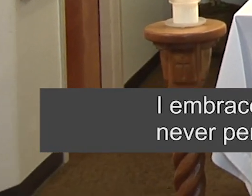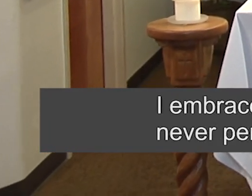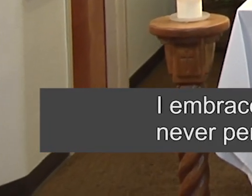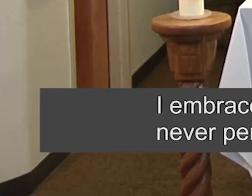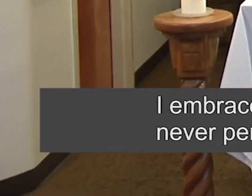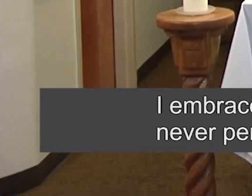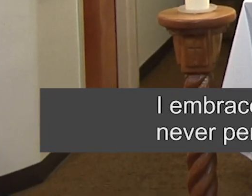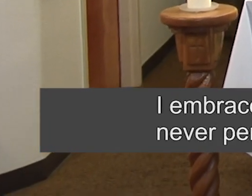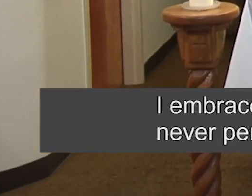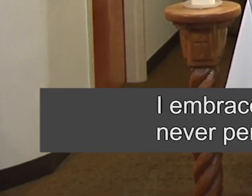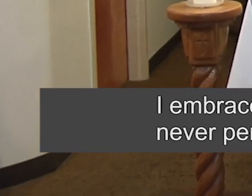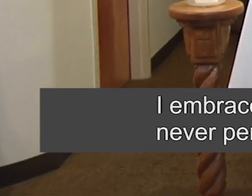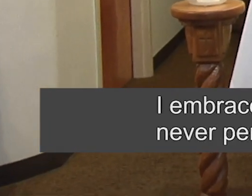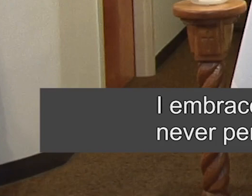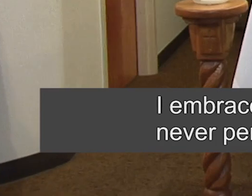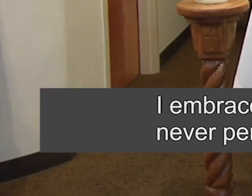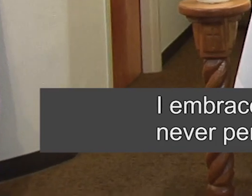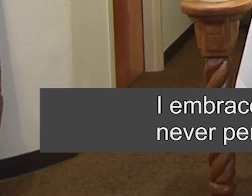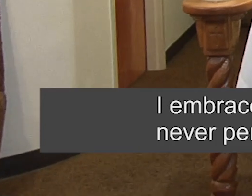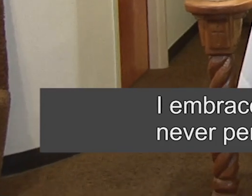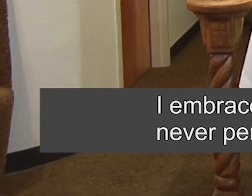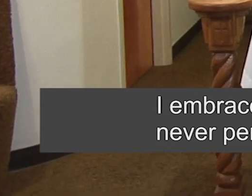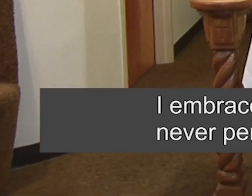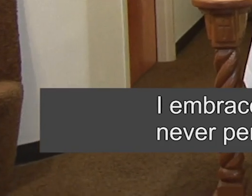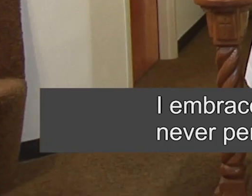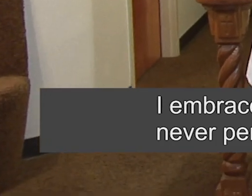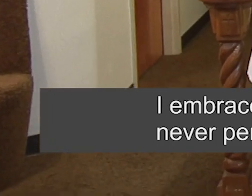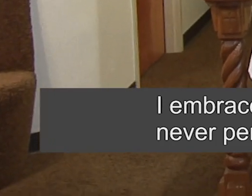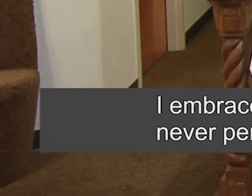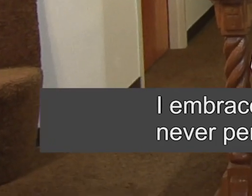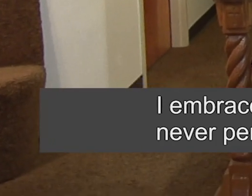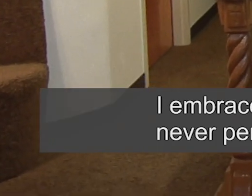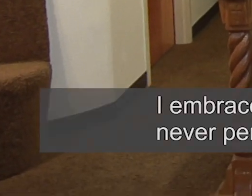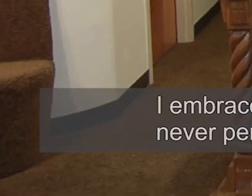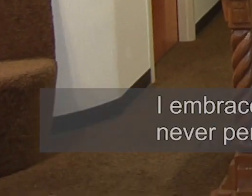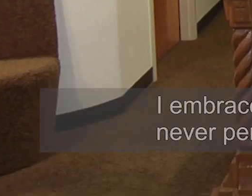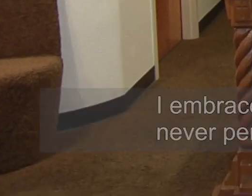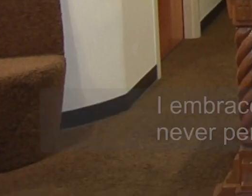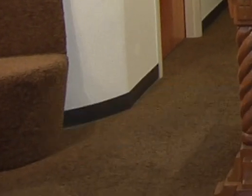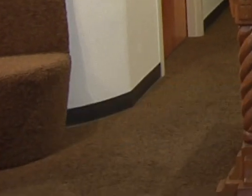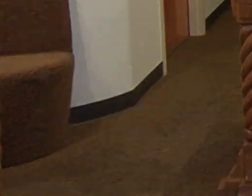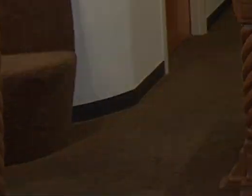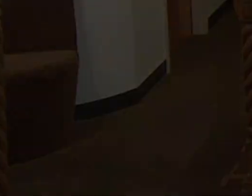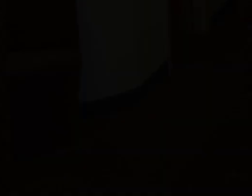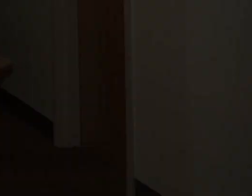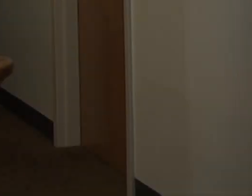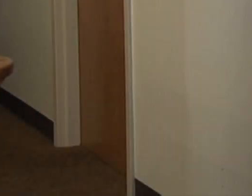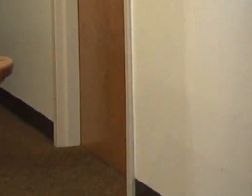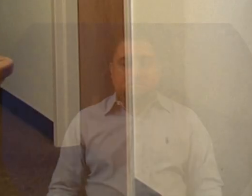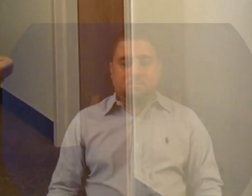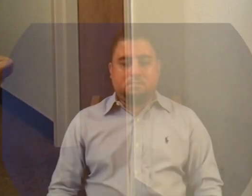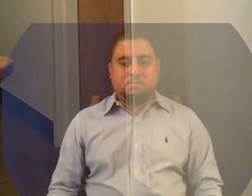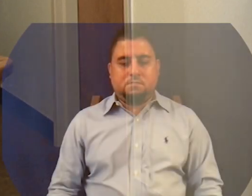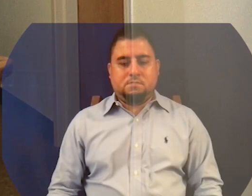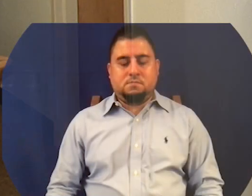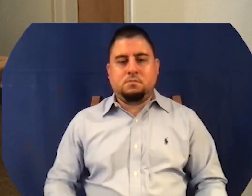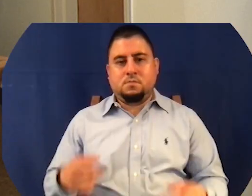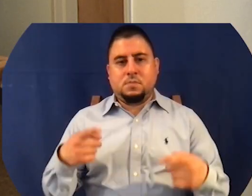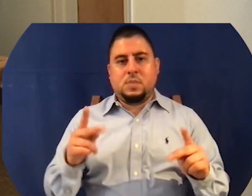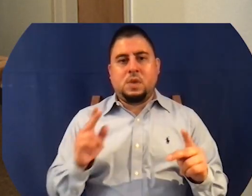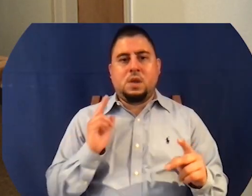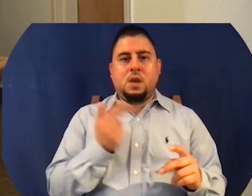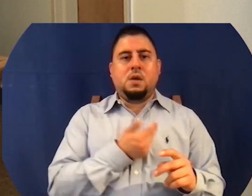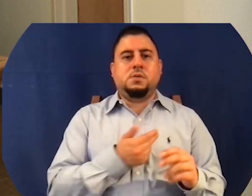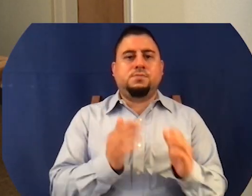one blessing, one hope, one peace. Let us